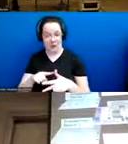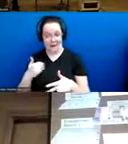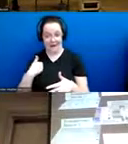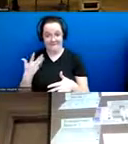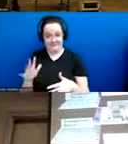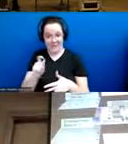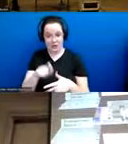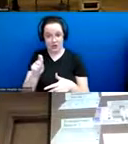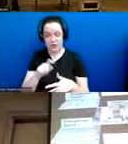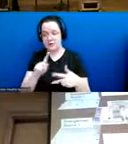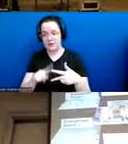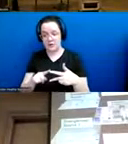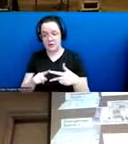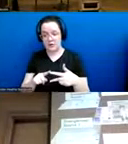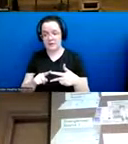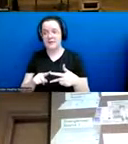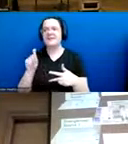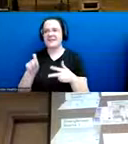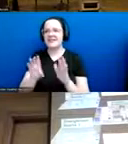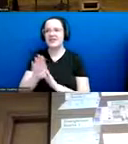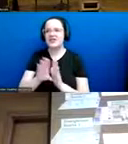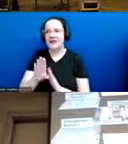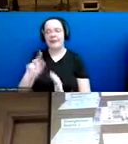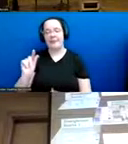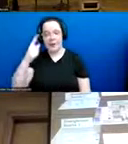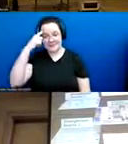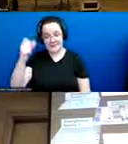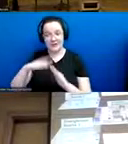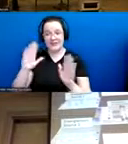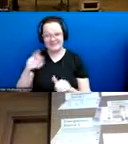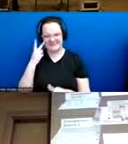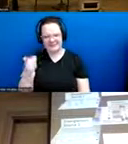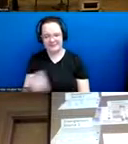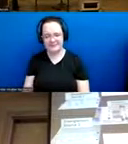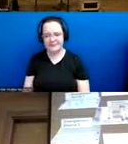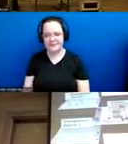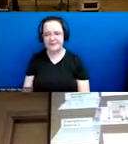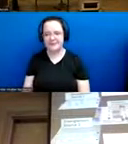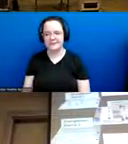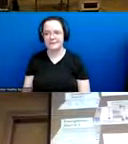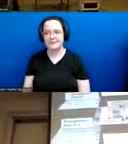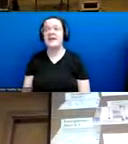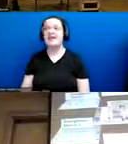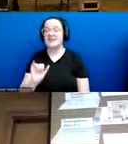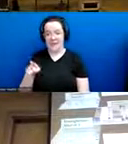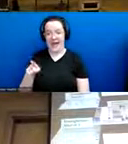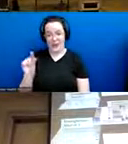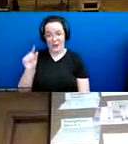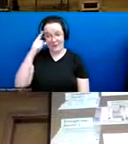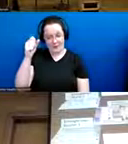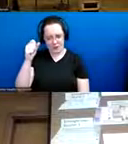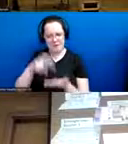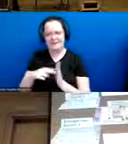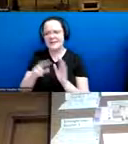then you need to develop quantum memory systems, right? You see them here, that allow you to store, right,